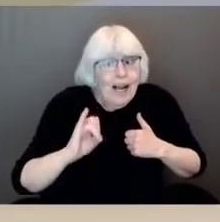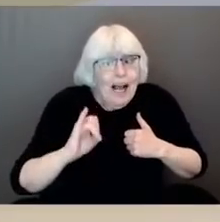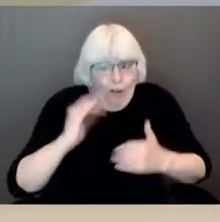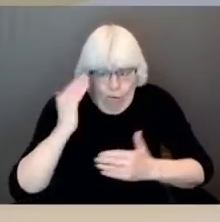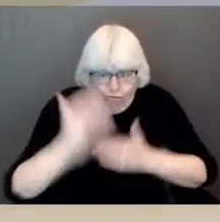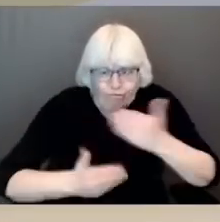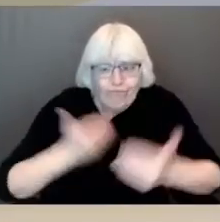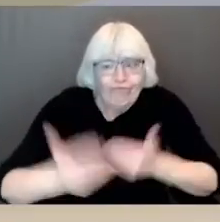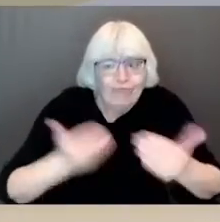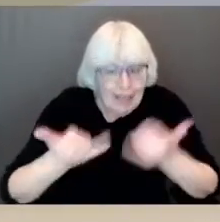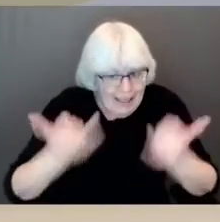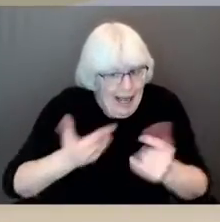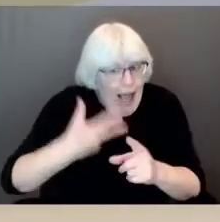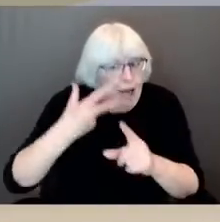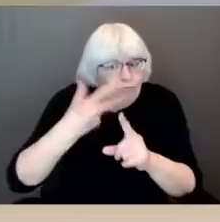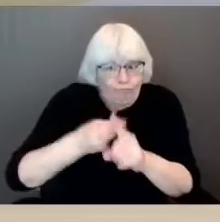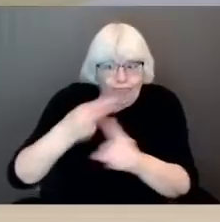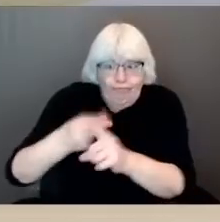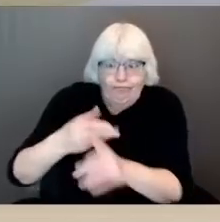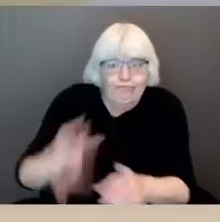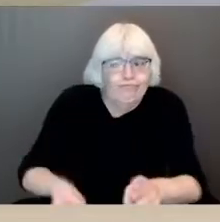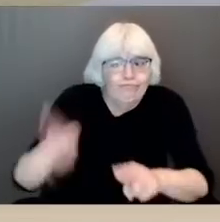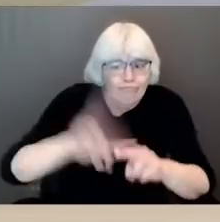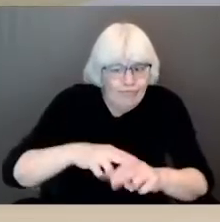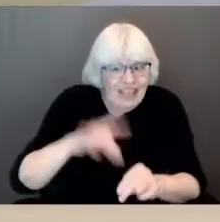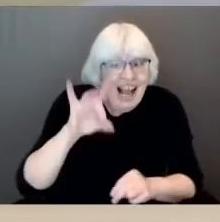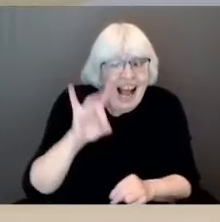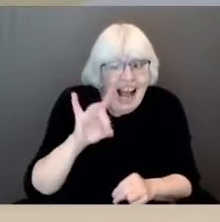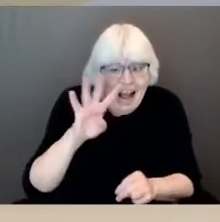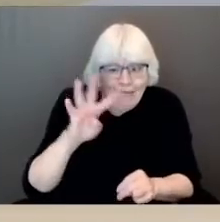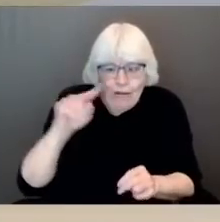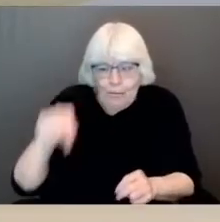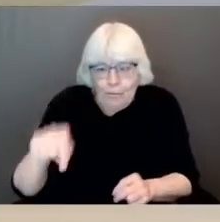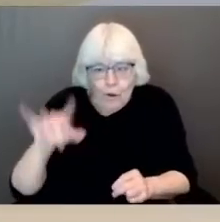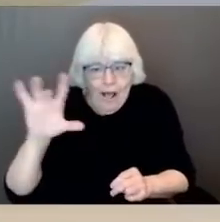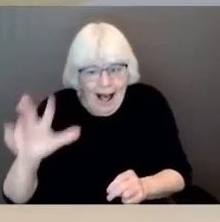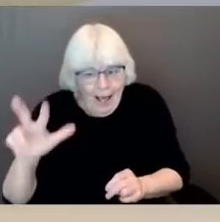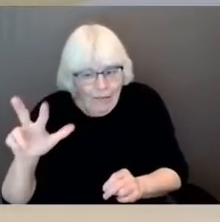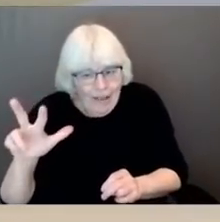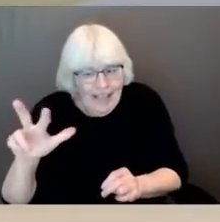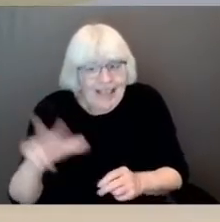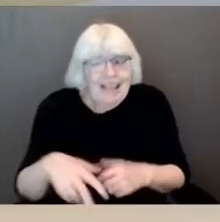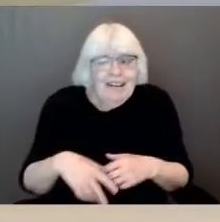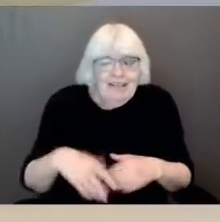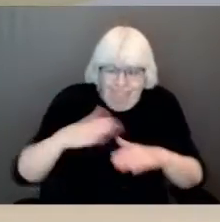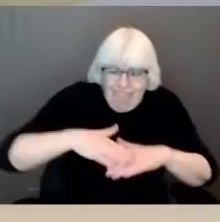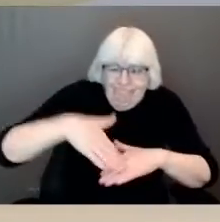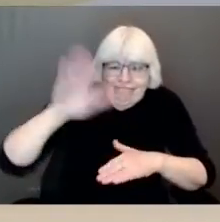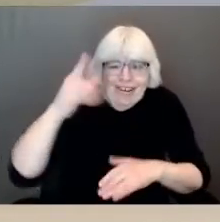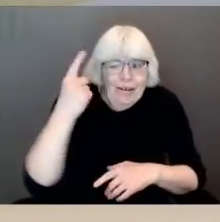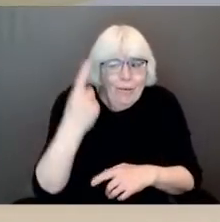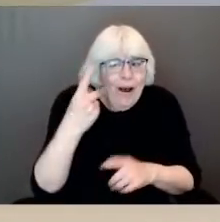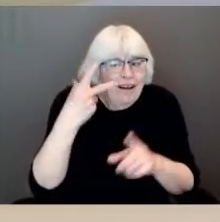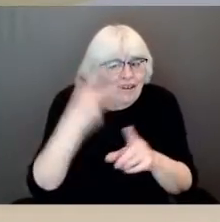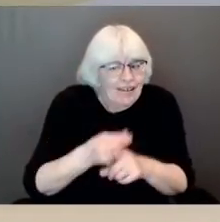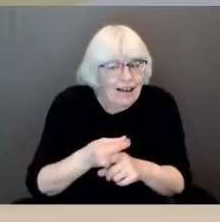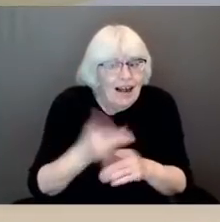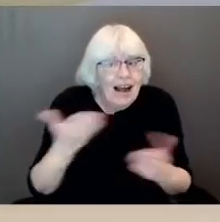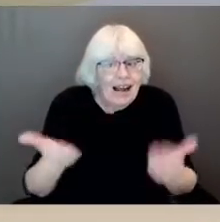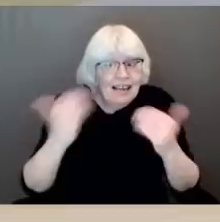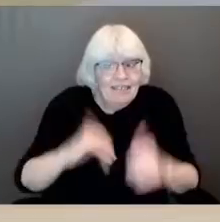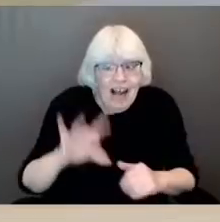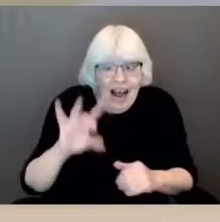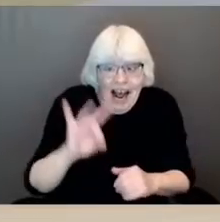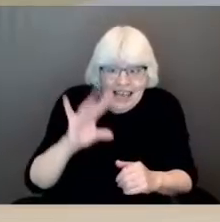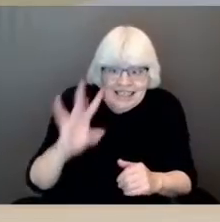2nd, 94.3% of eligible residents have received at least one dose, and 87.3% are fully